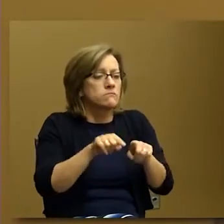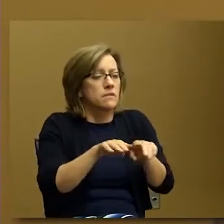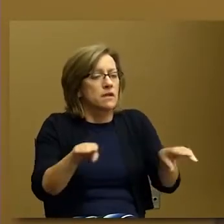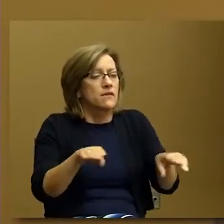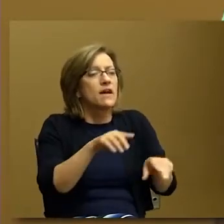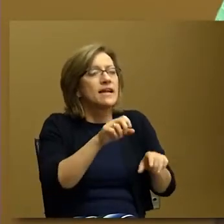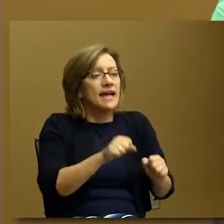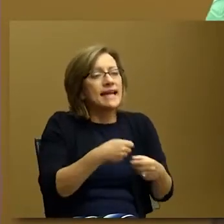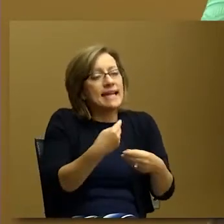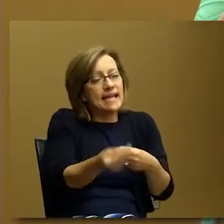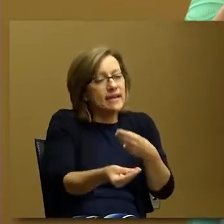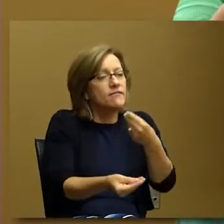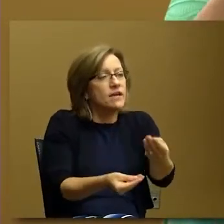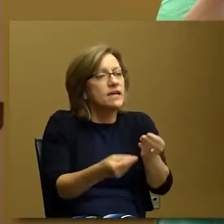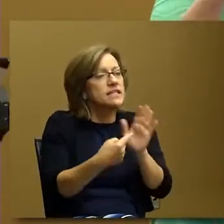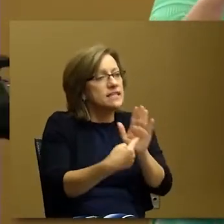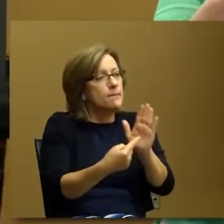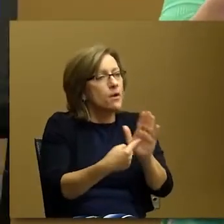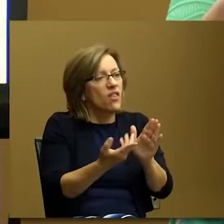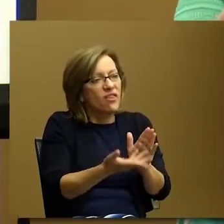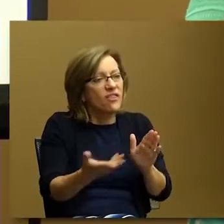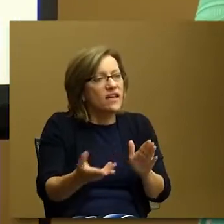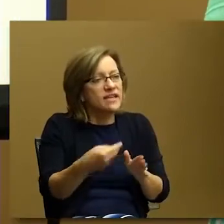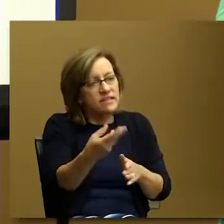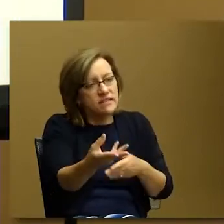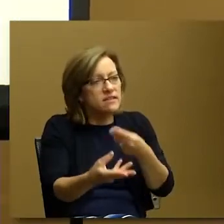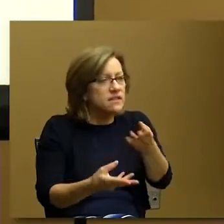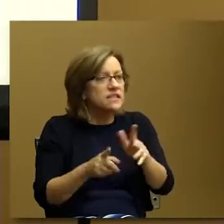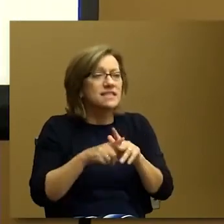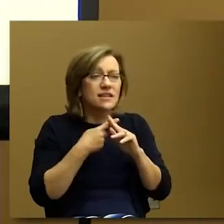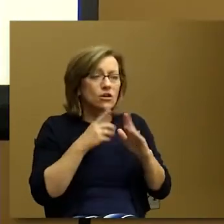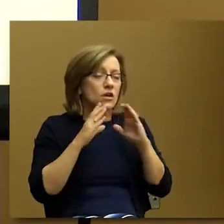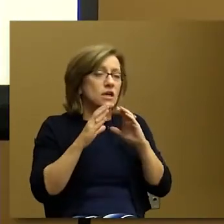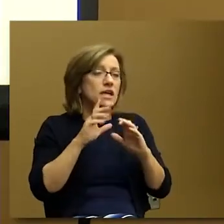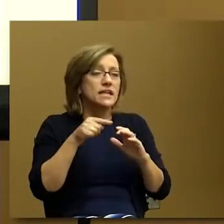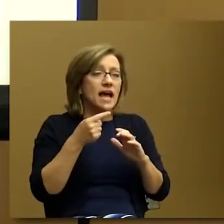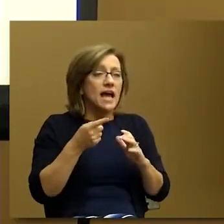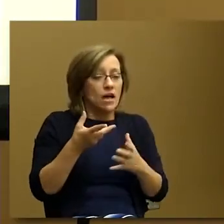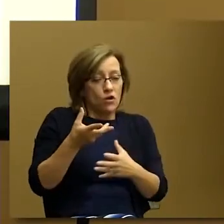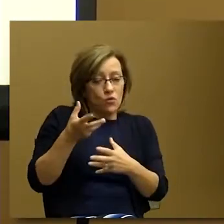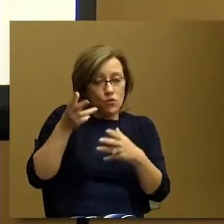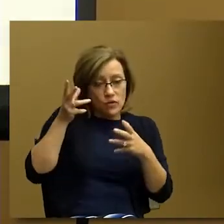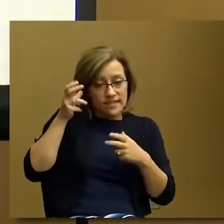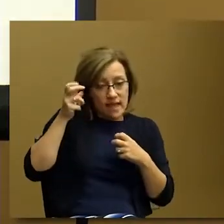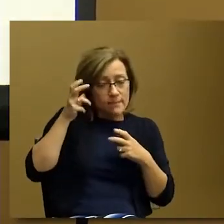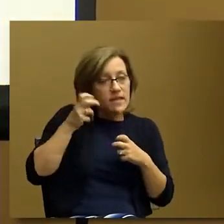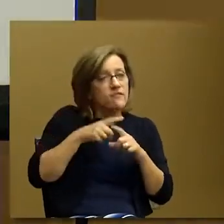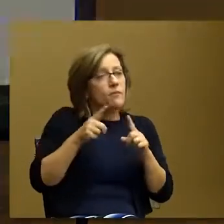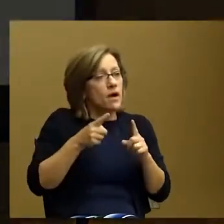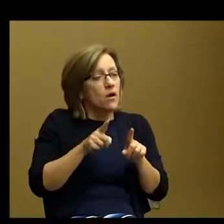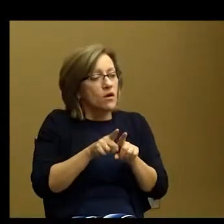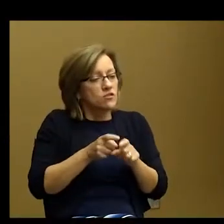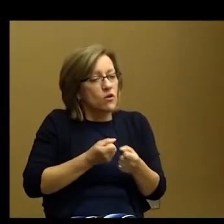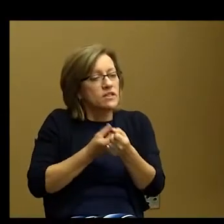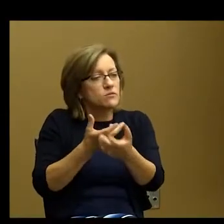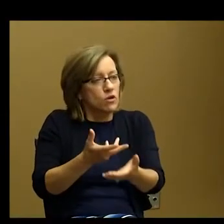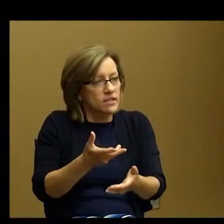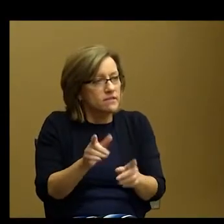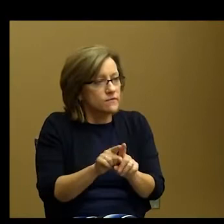those symbols and start being able to communicate, not only receptively but expressively.